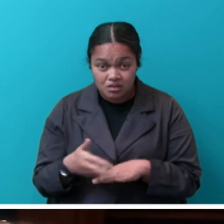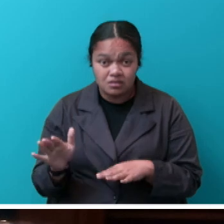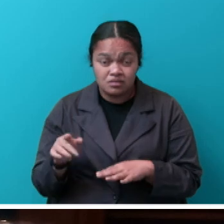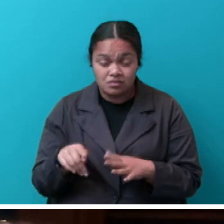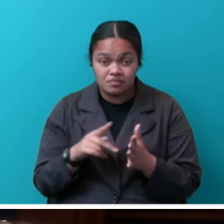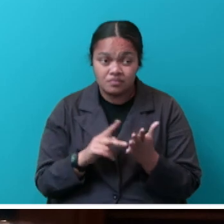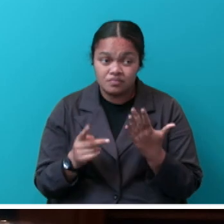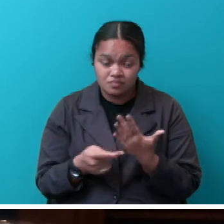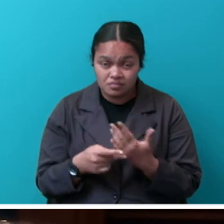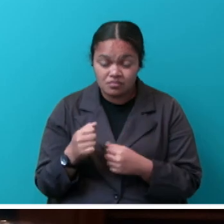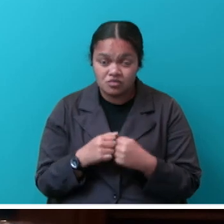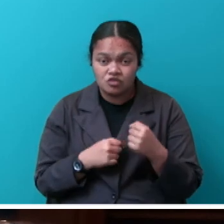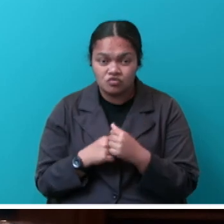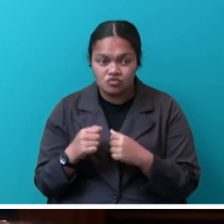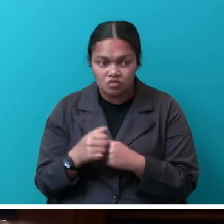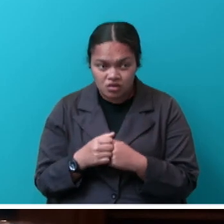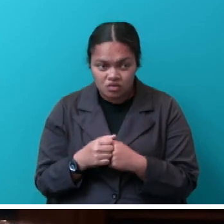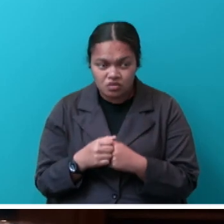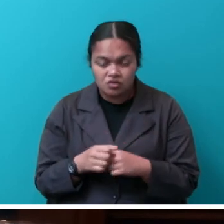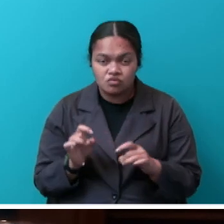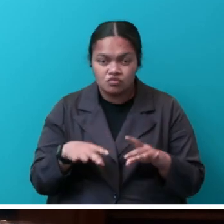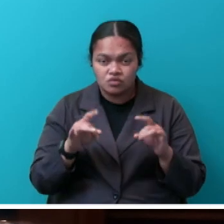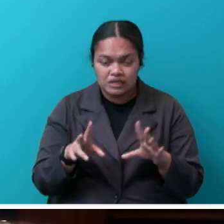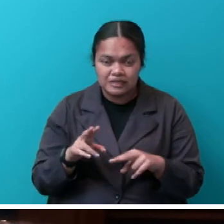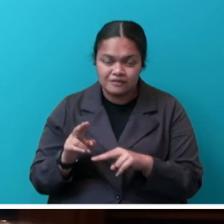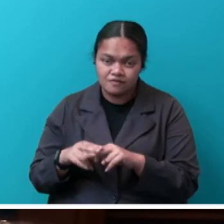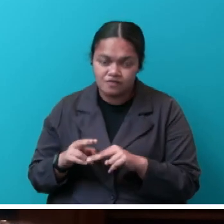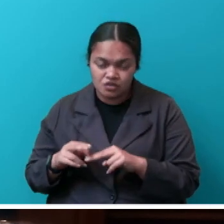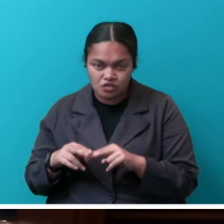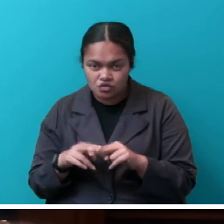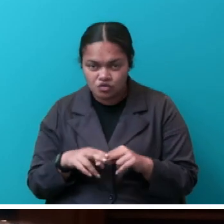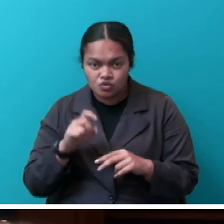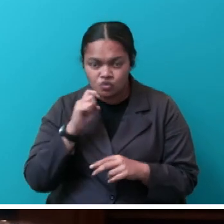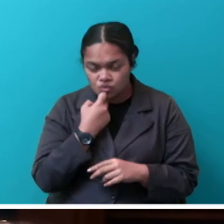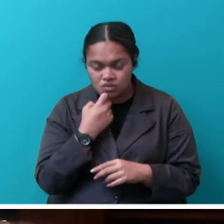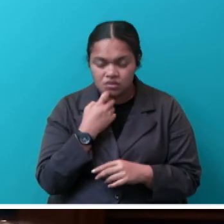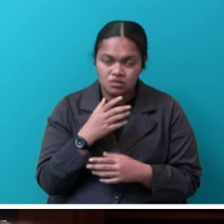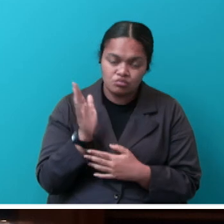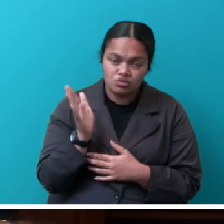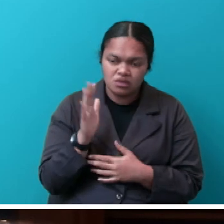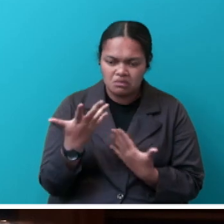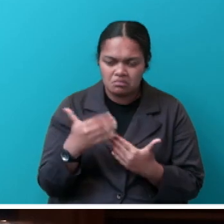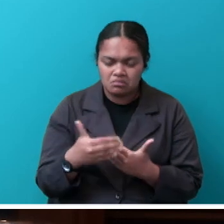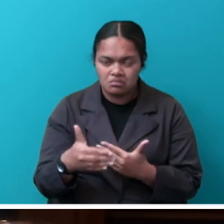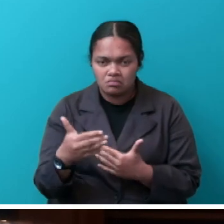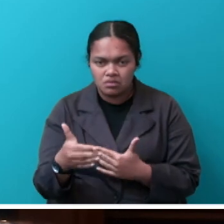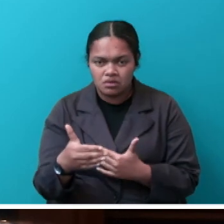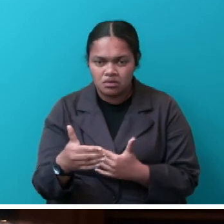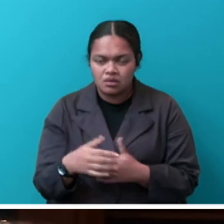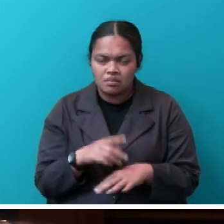fee structure for Australia and Fiji will be presented at the upcoming Cabinet meeting for a